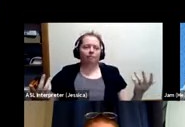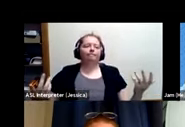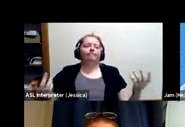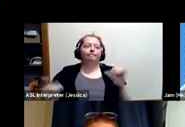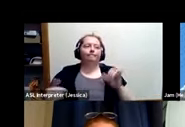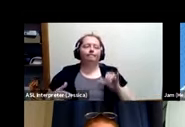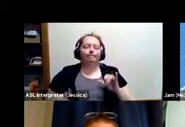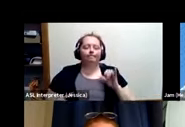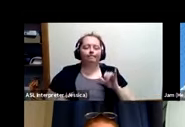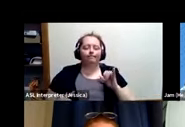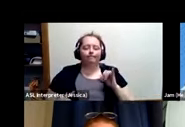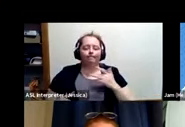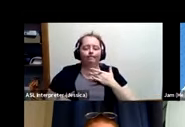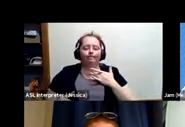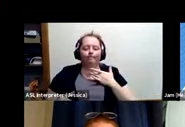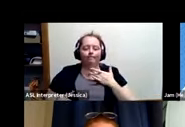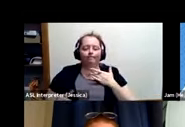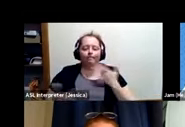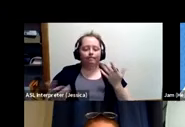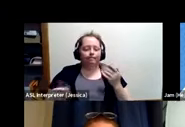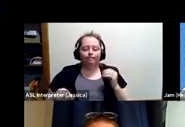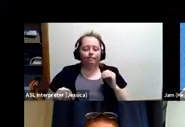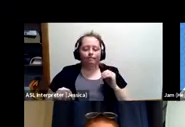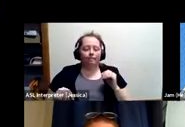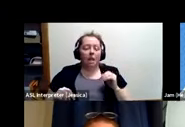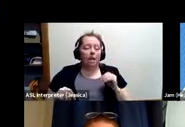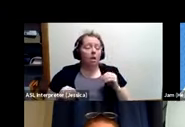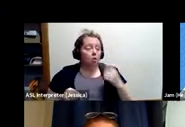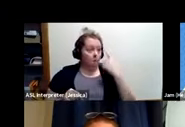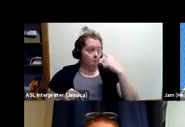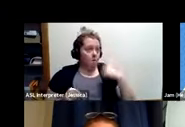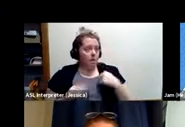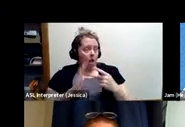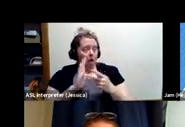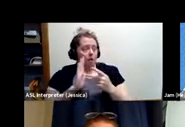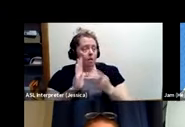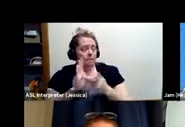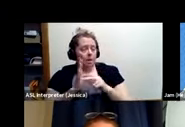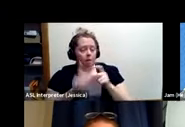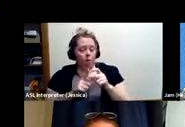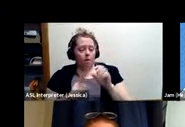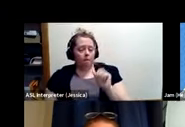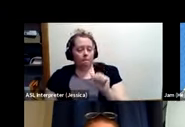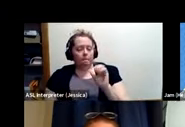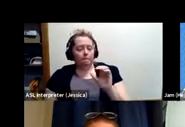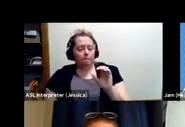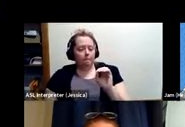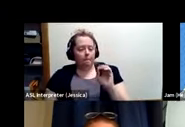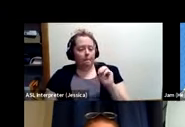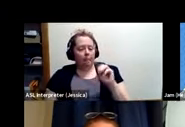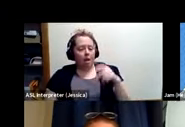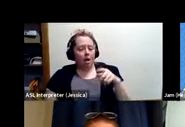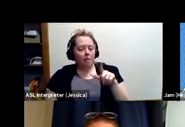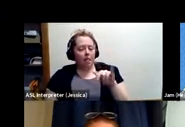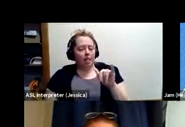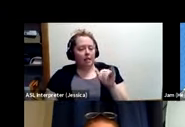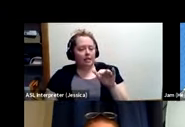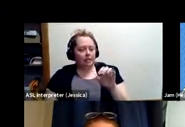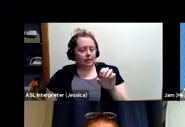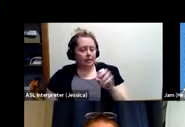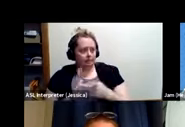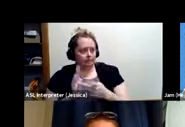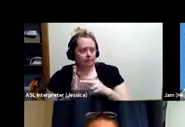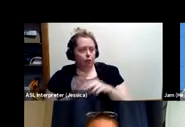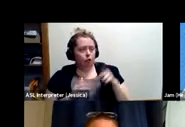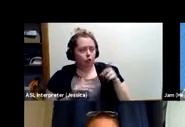having accomplices. An accomplice for me is you'll lose your job to protect my life. No